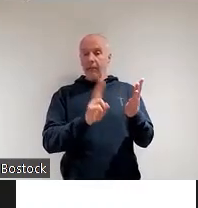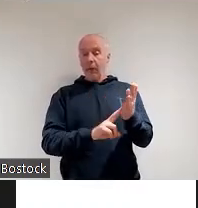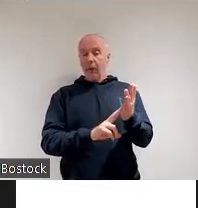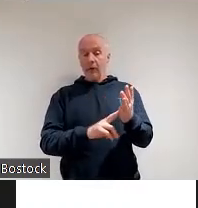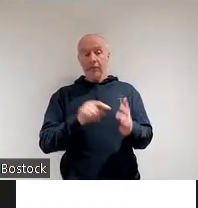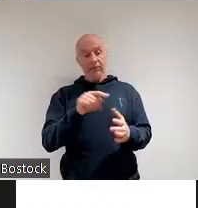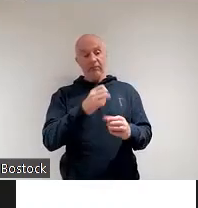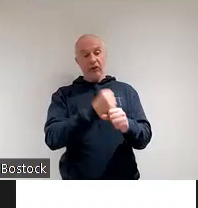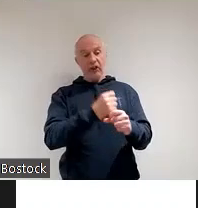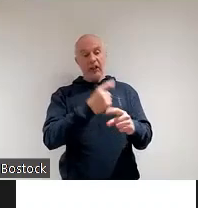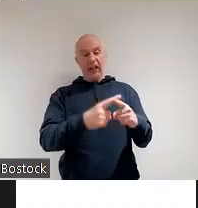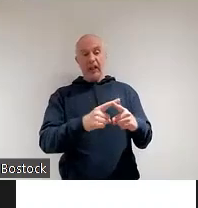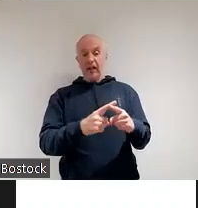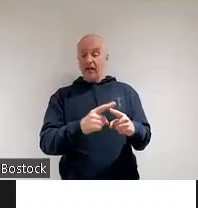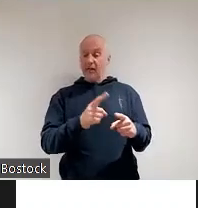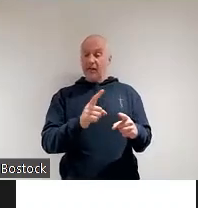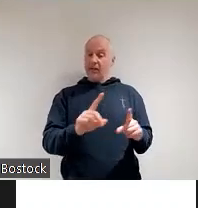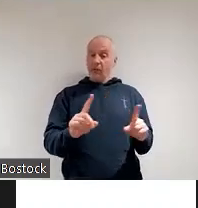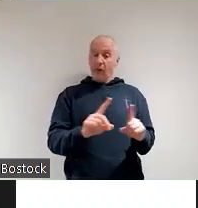all about